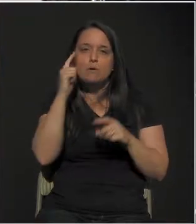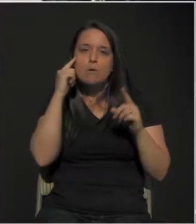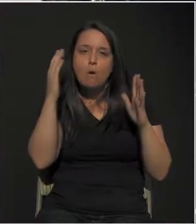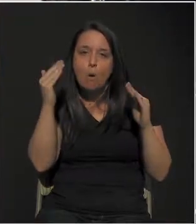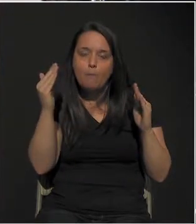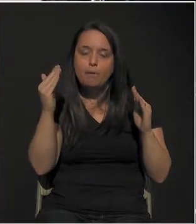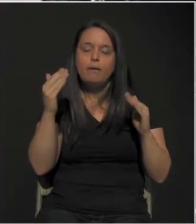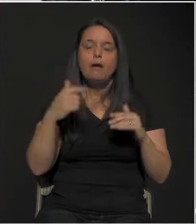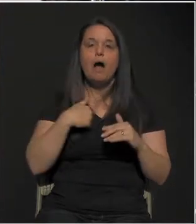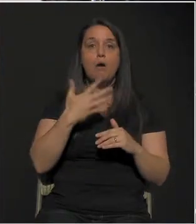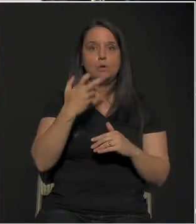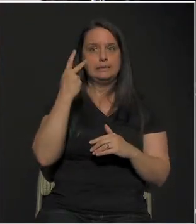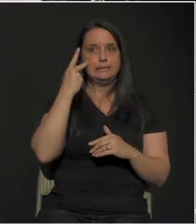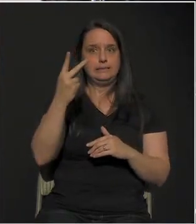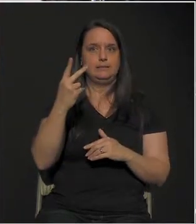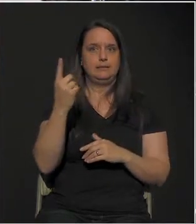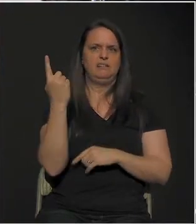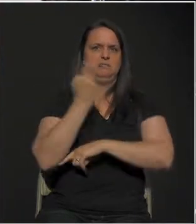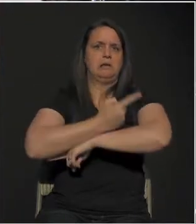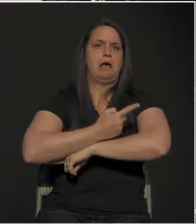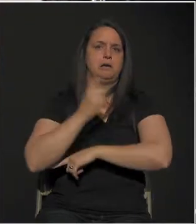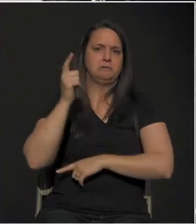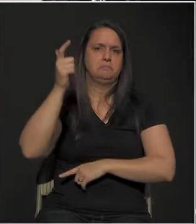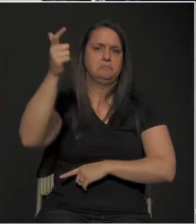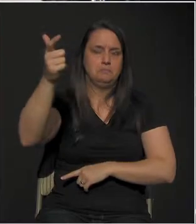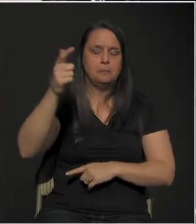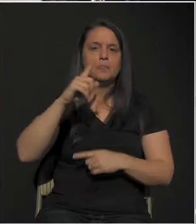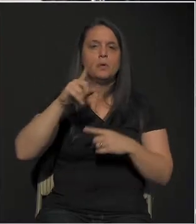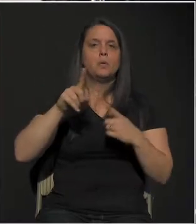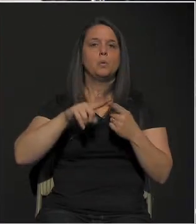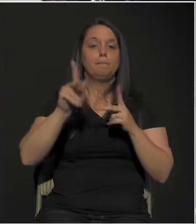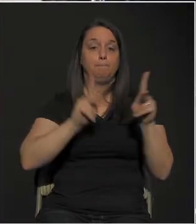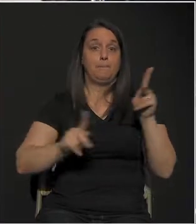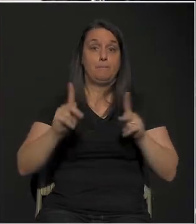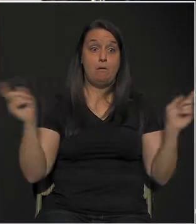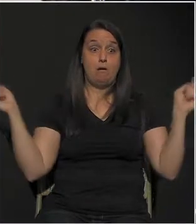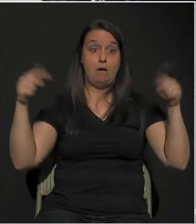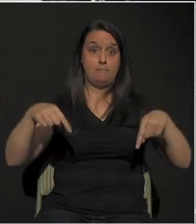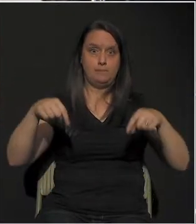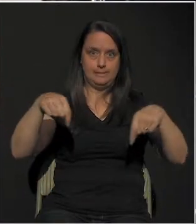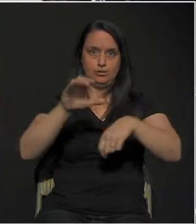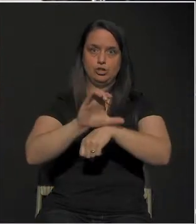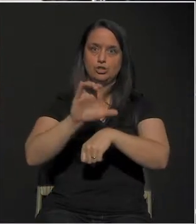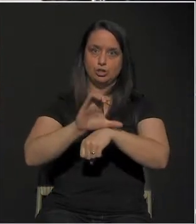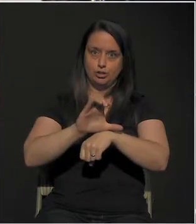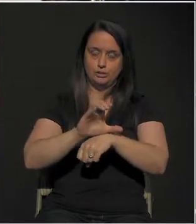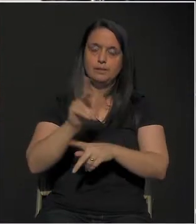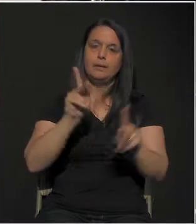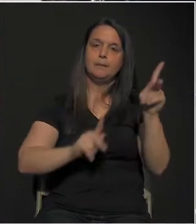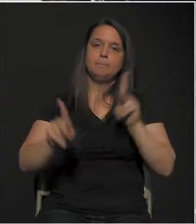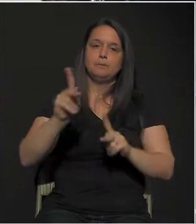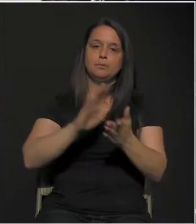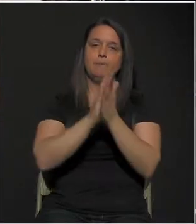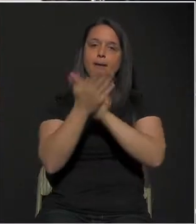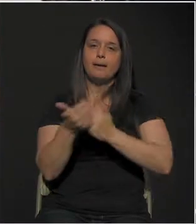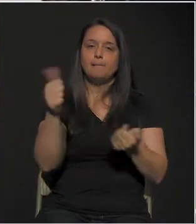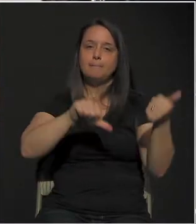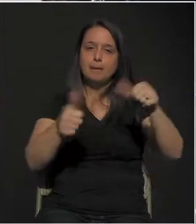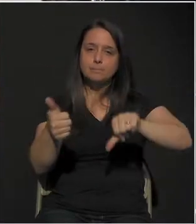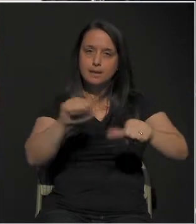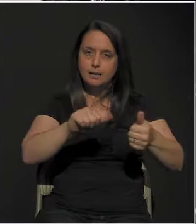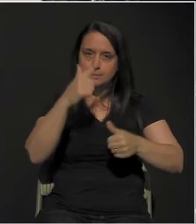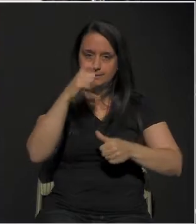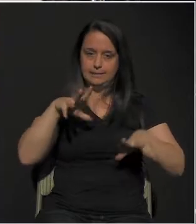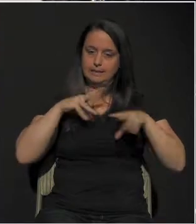I want to see a day when people come to this church And people get baptized at this church because they accepted